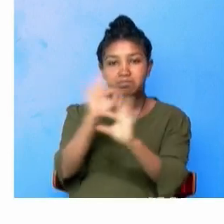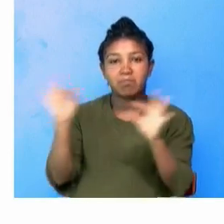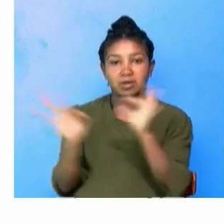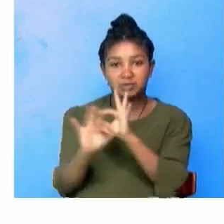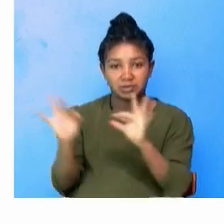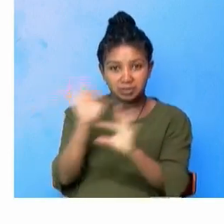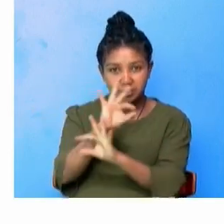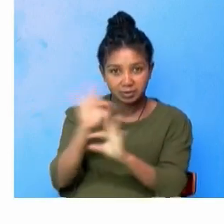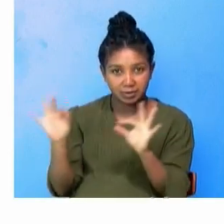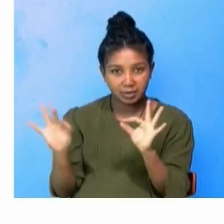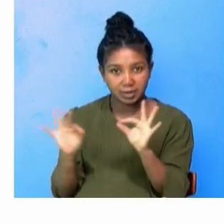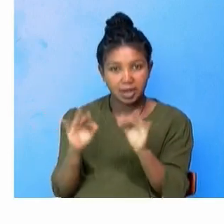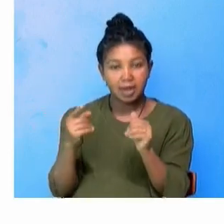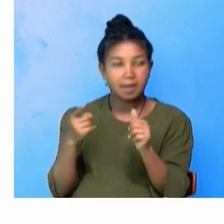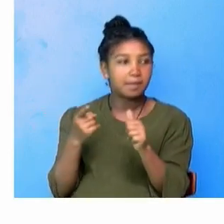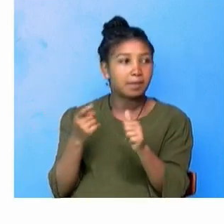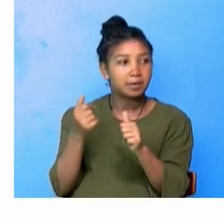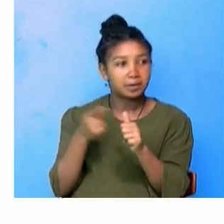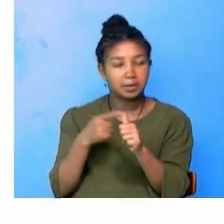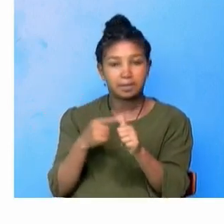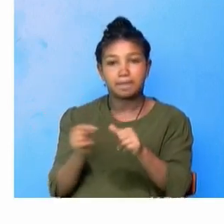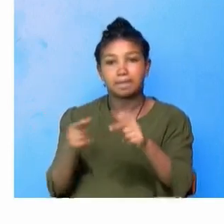Three.